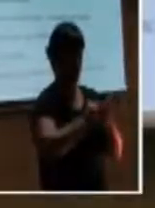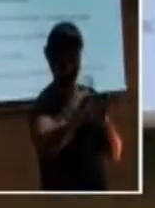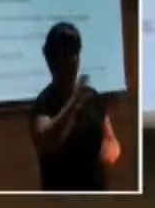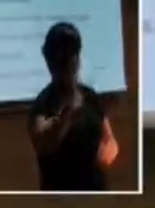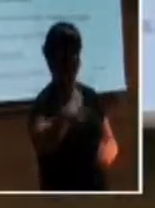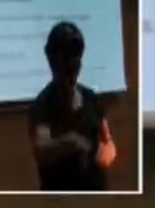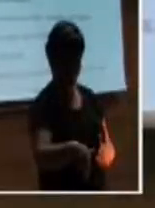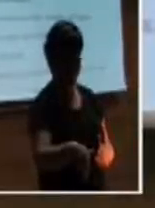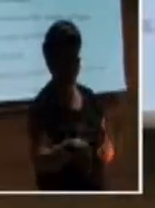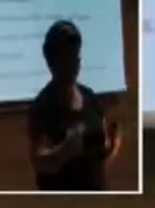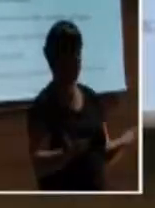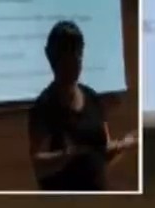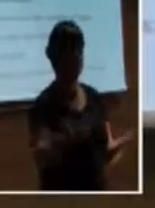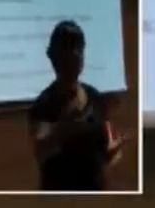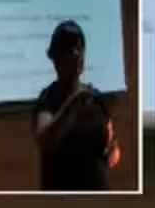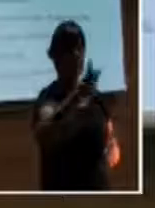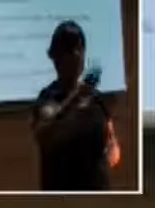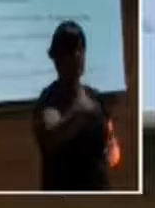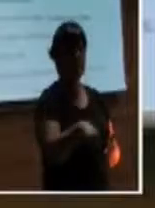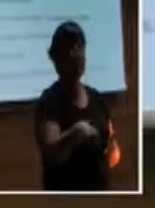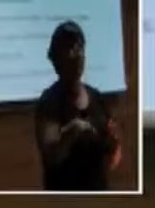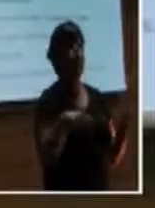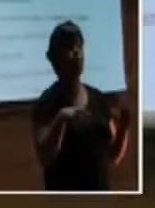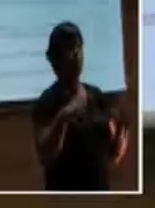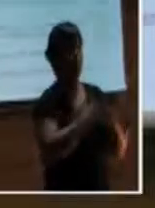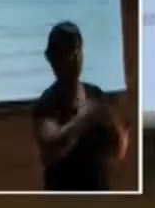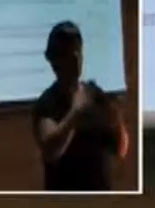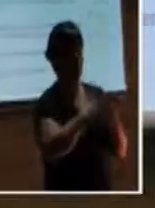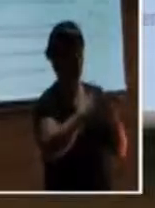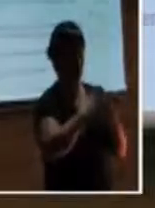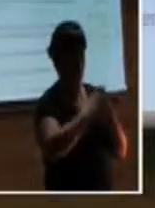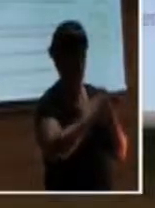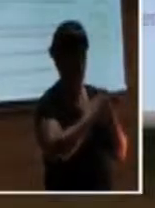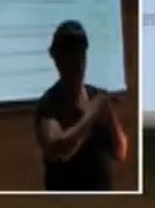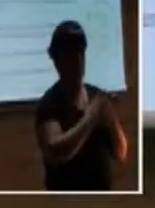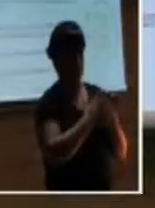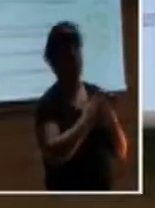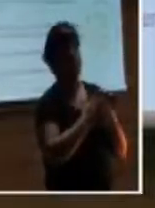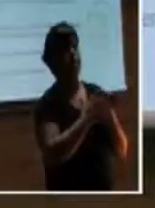academic courses available in other countries.